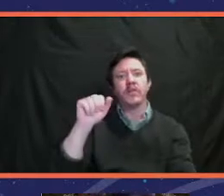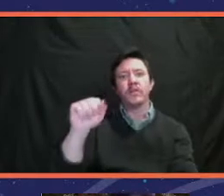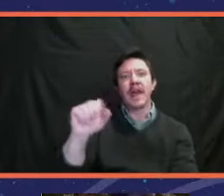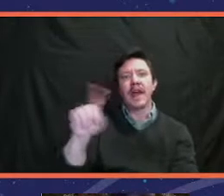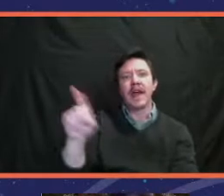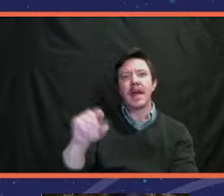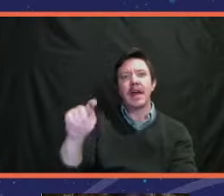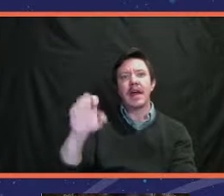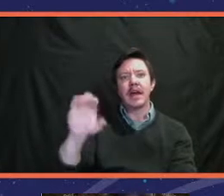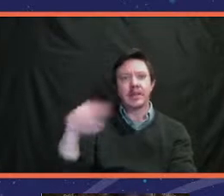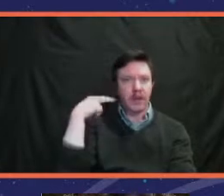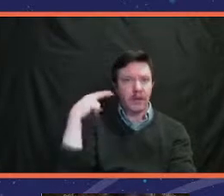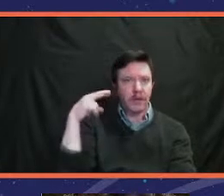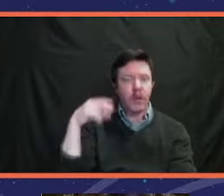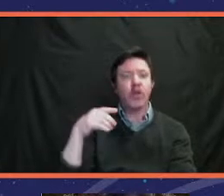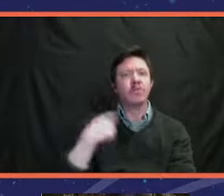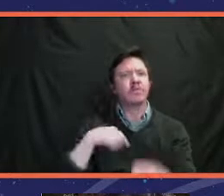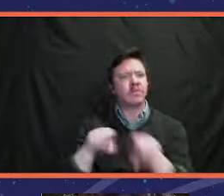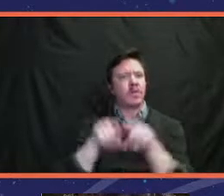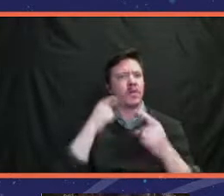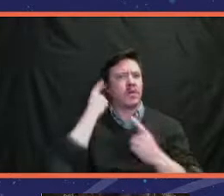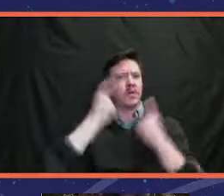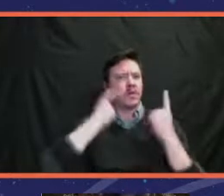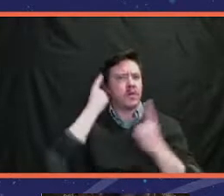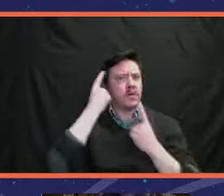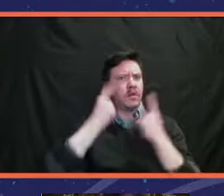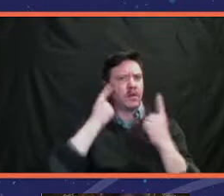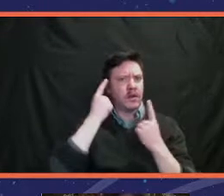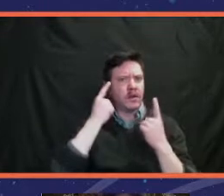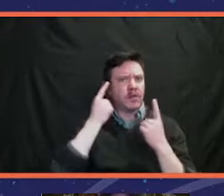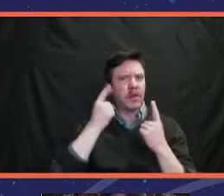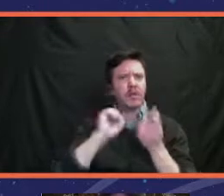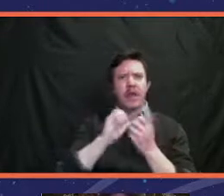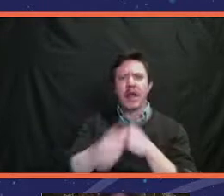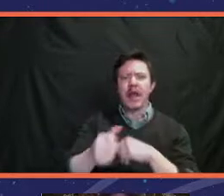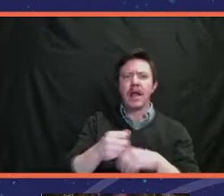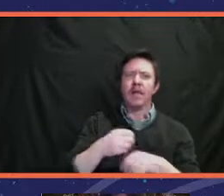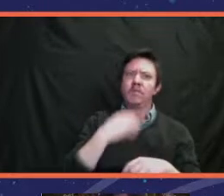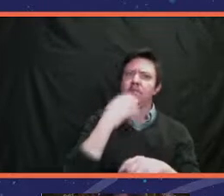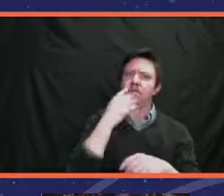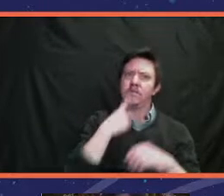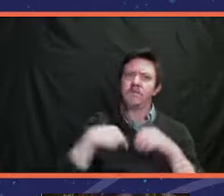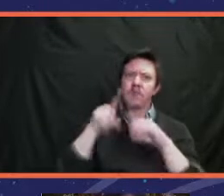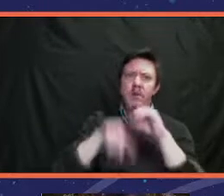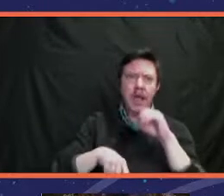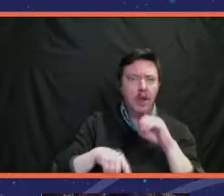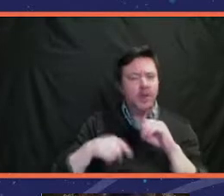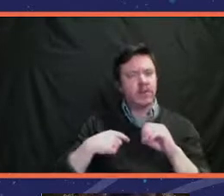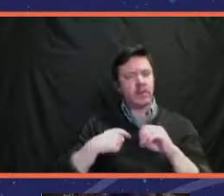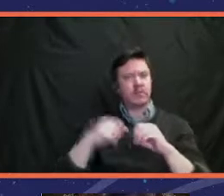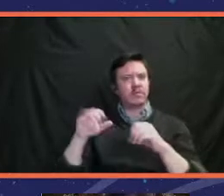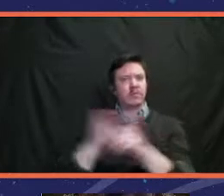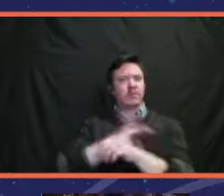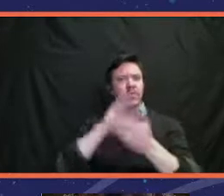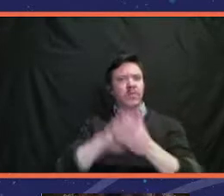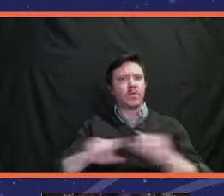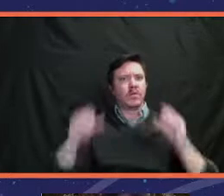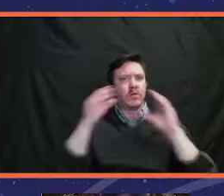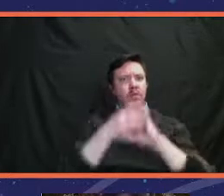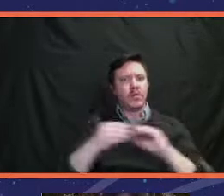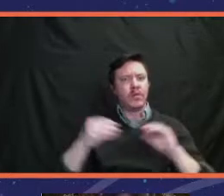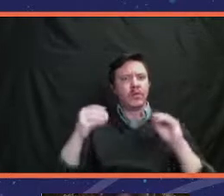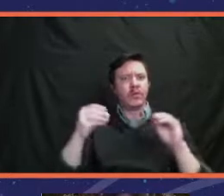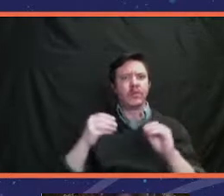we were also thinking a lot about the Moyamensing tomatoes, which is this whole story of, you know, seeds that were four generations